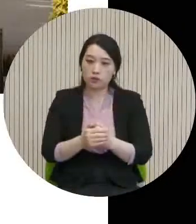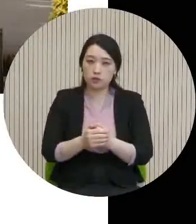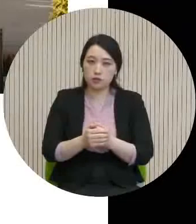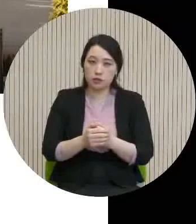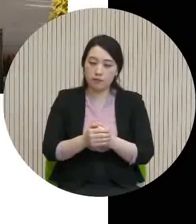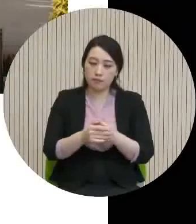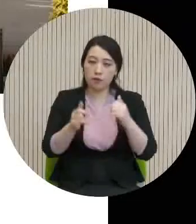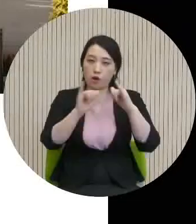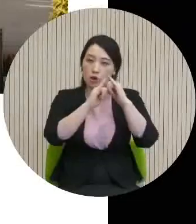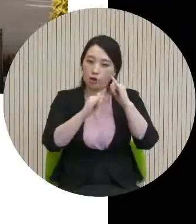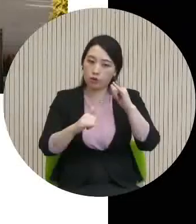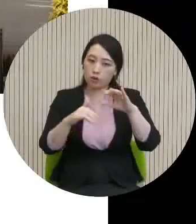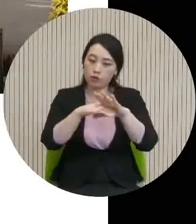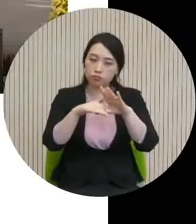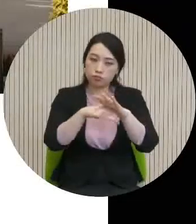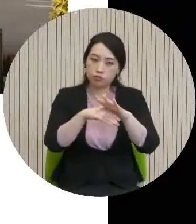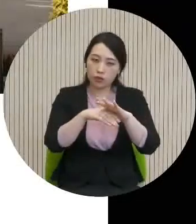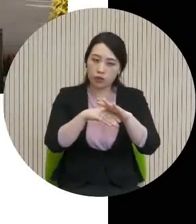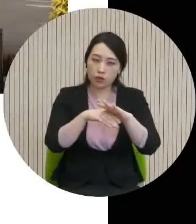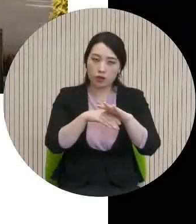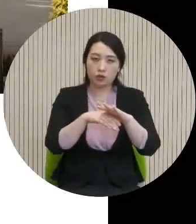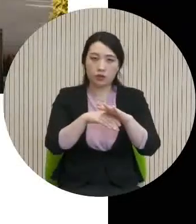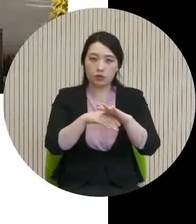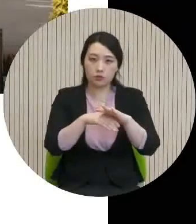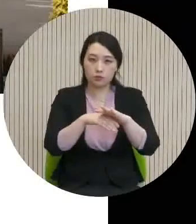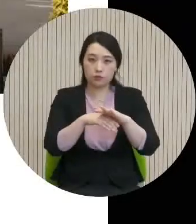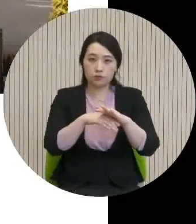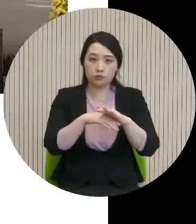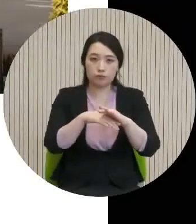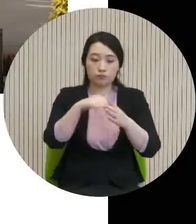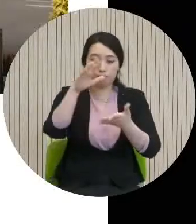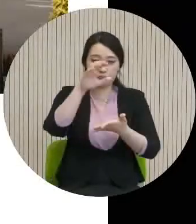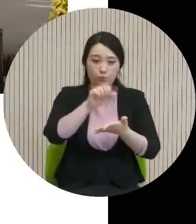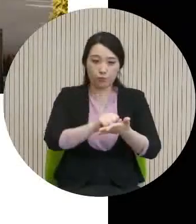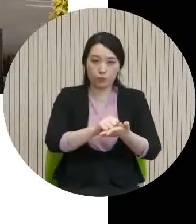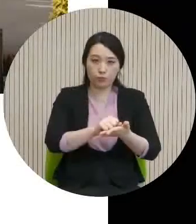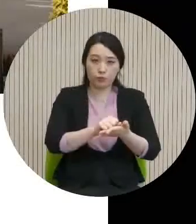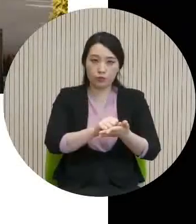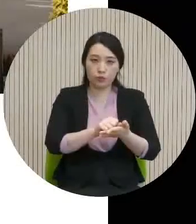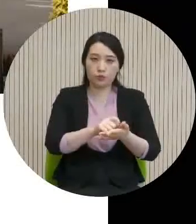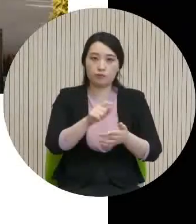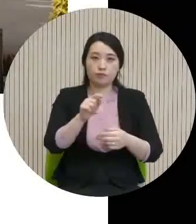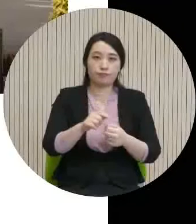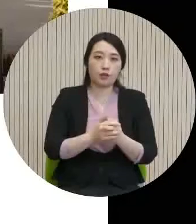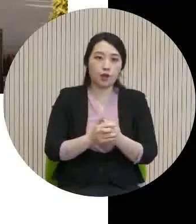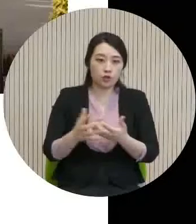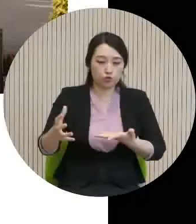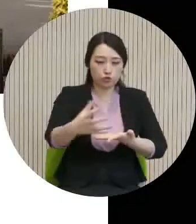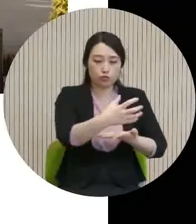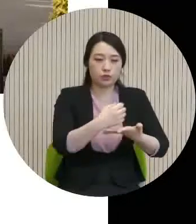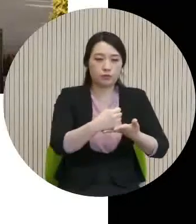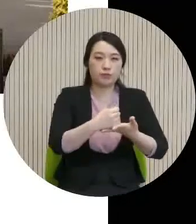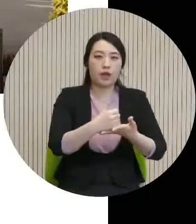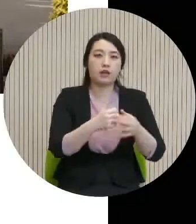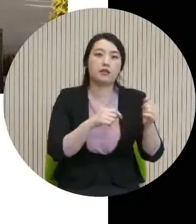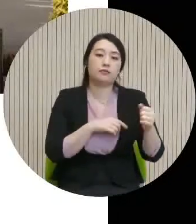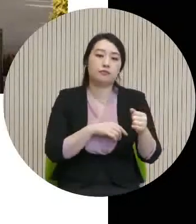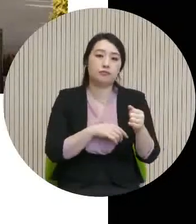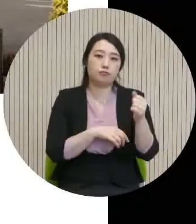the historical records of your country, you cannot just stop at the printed